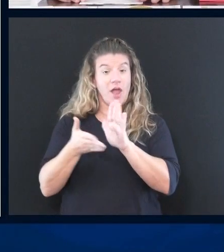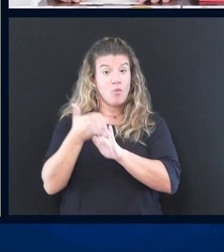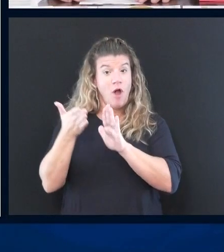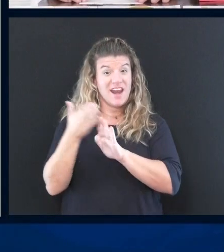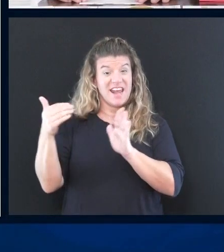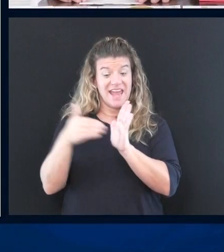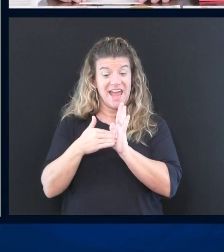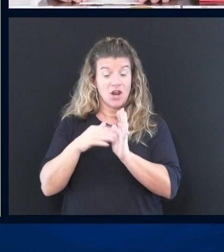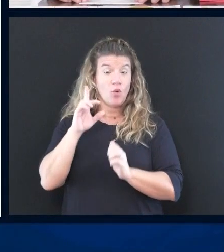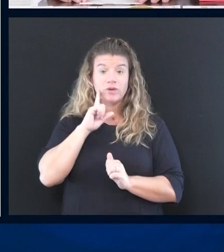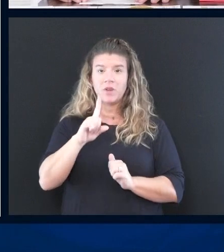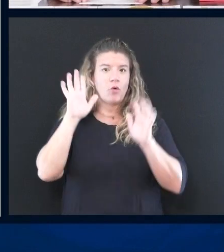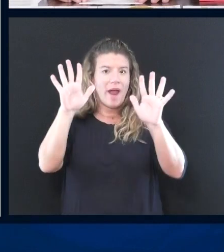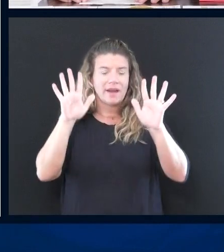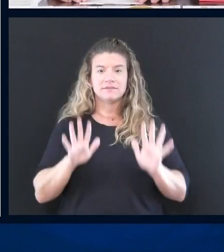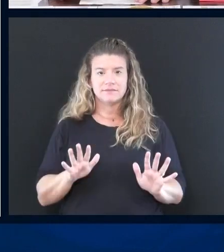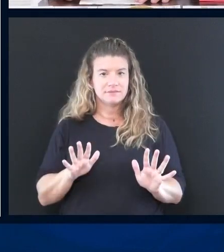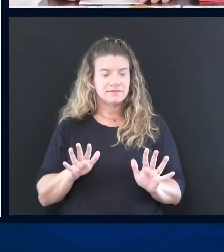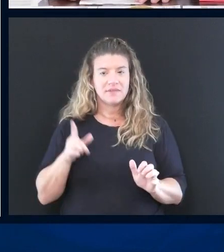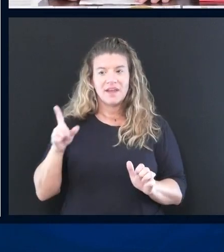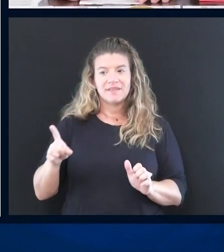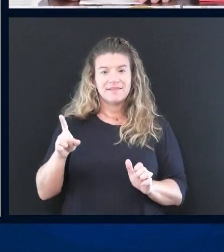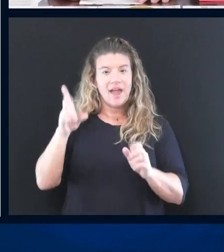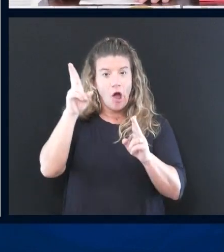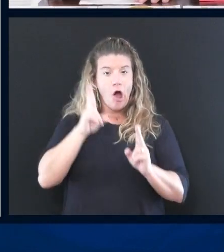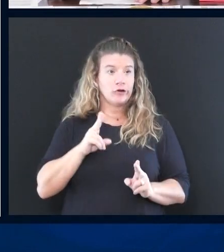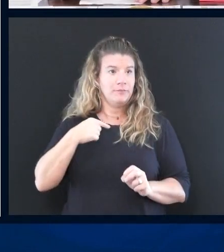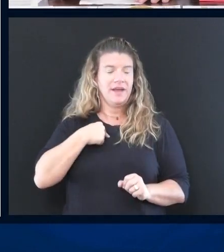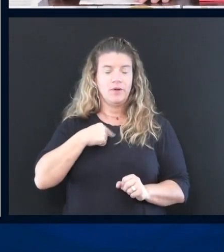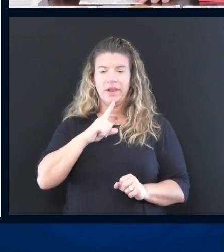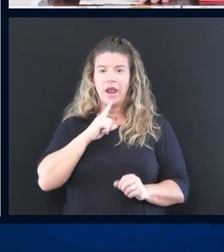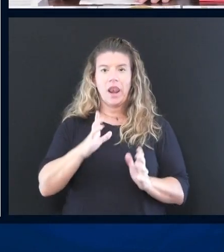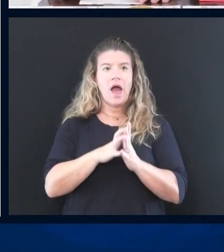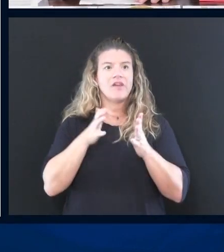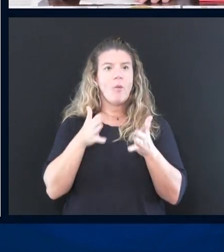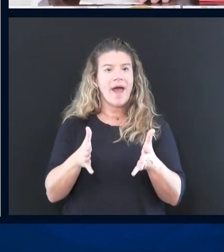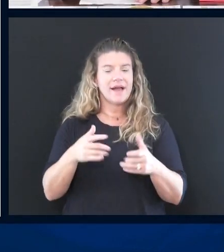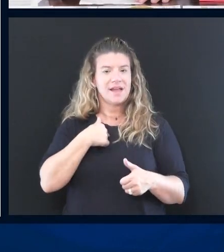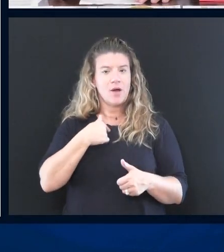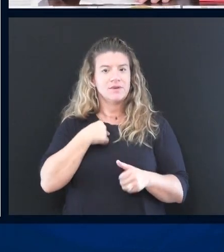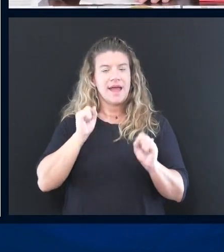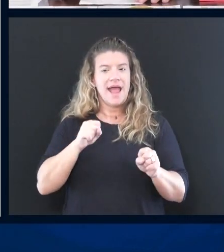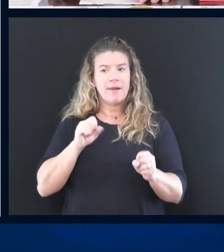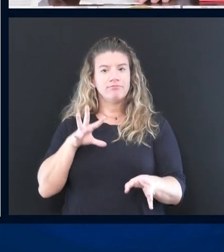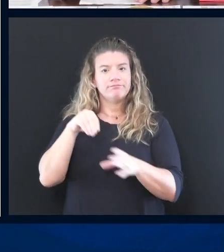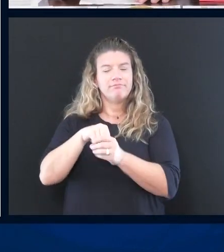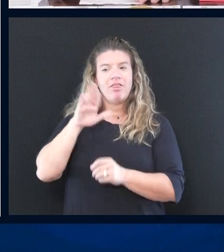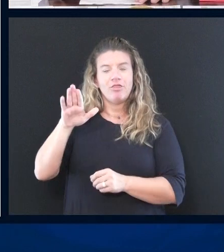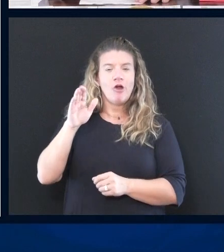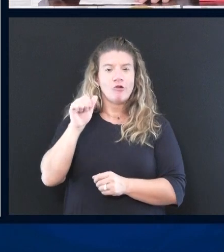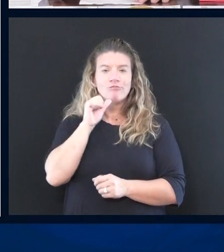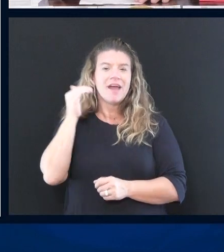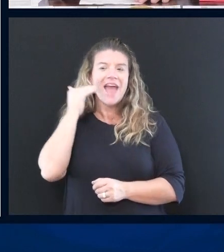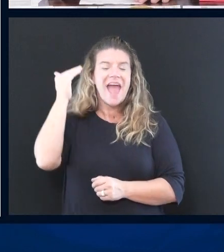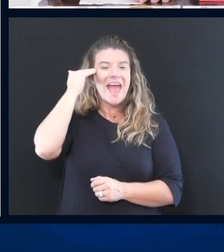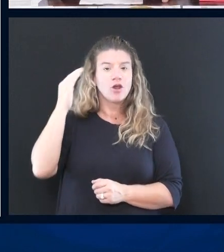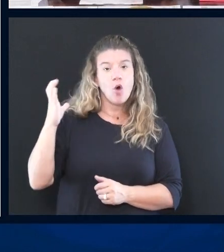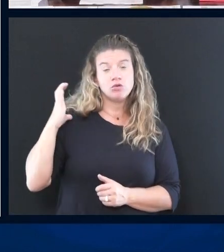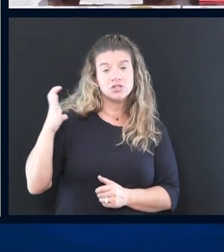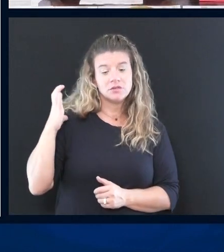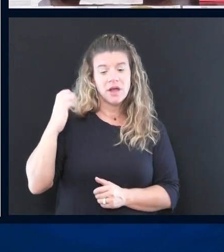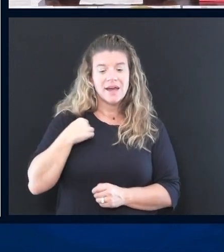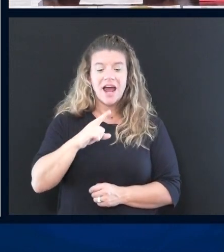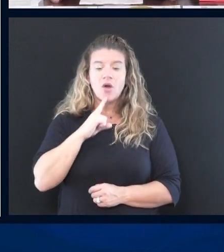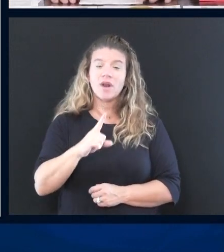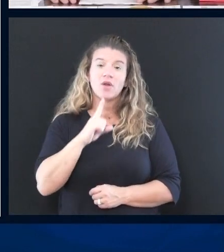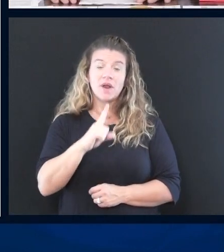great. You know, they honored me in many ways to allow me to be their head coach, and I